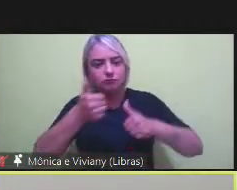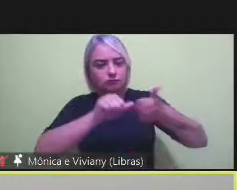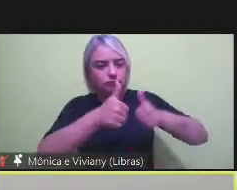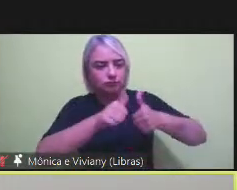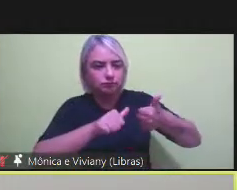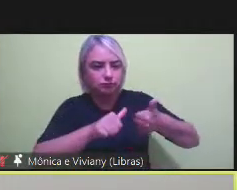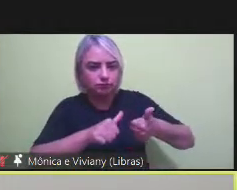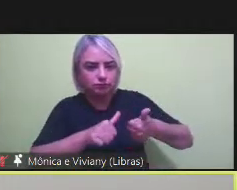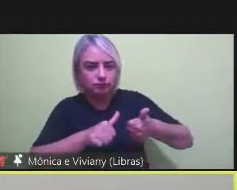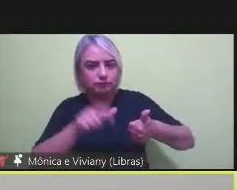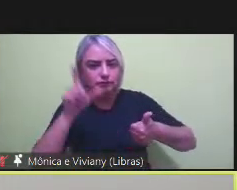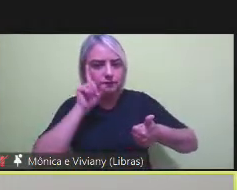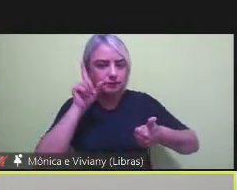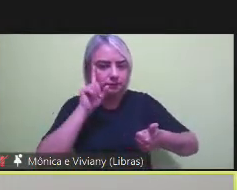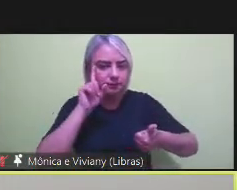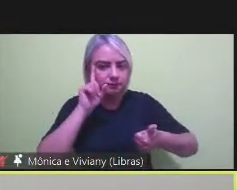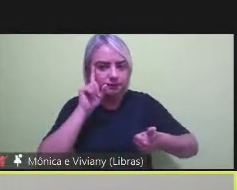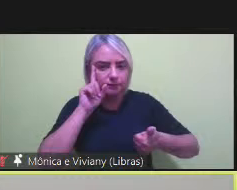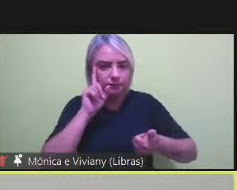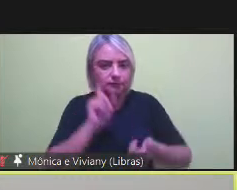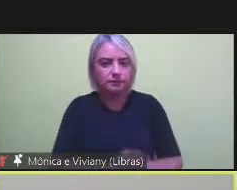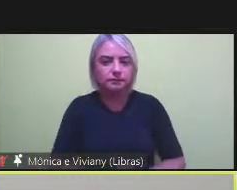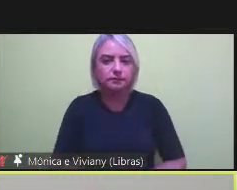these evaluations.